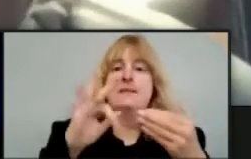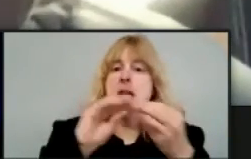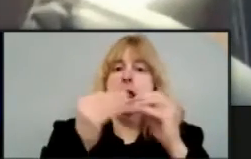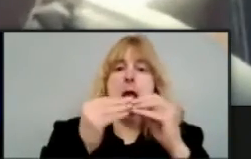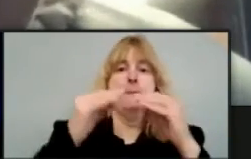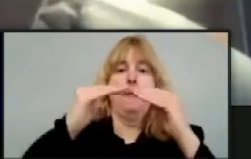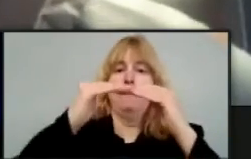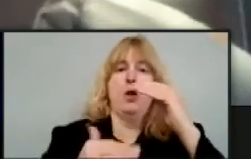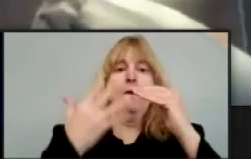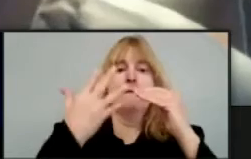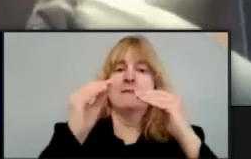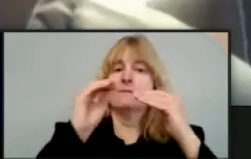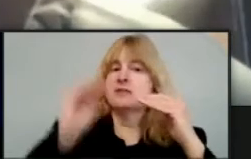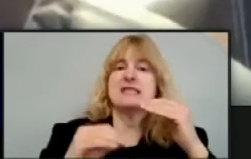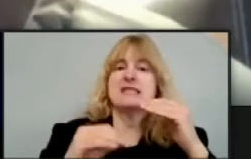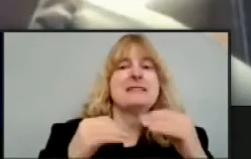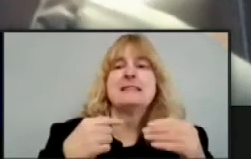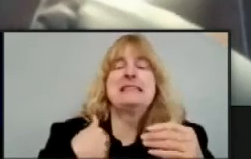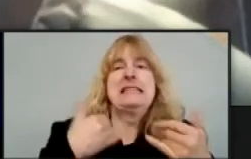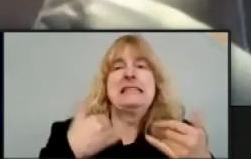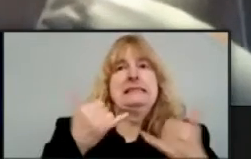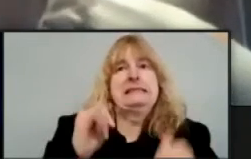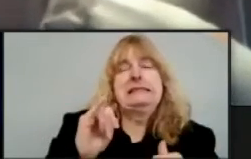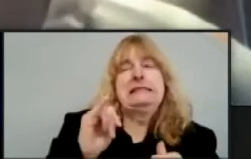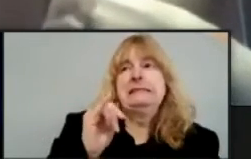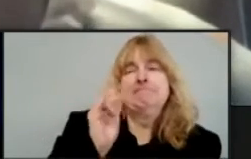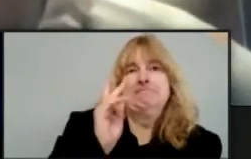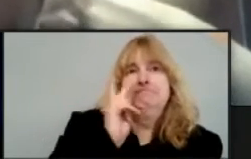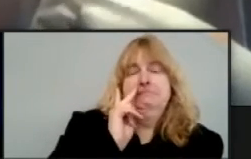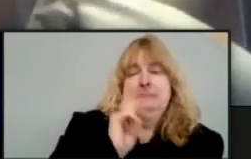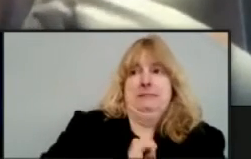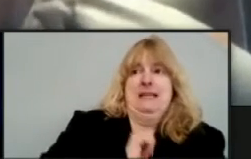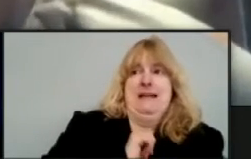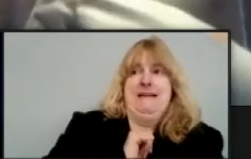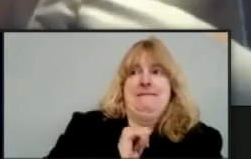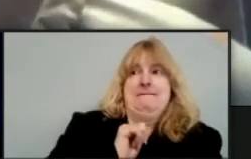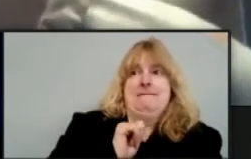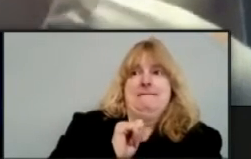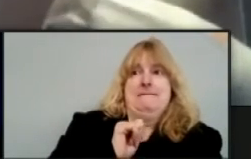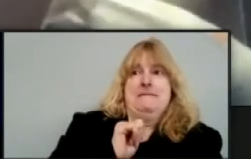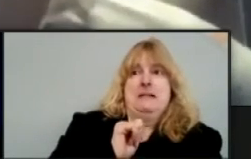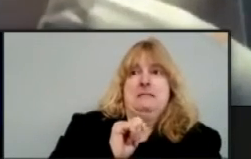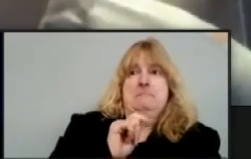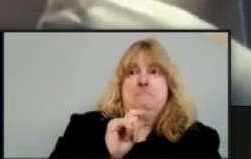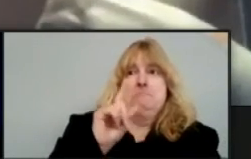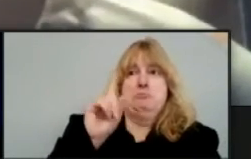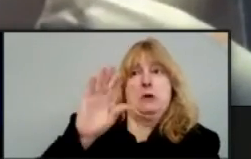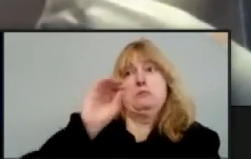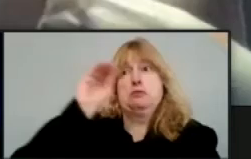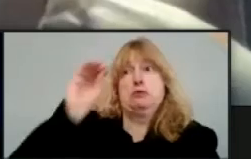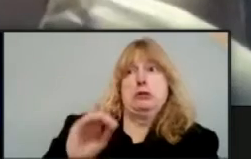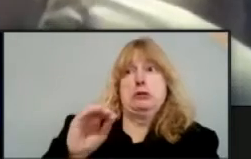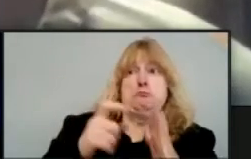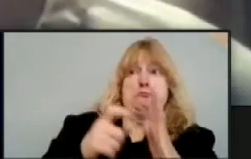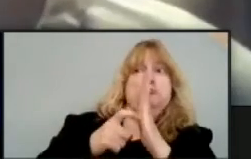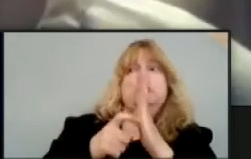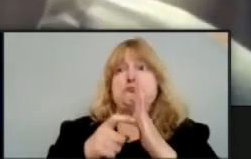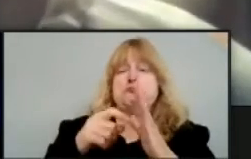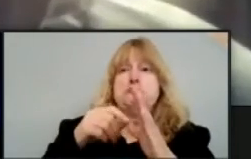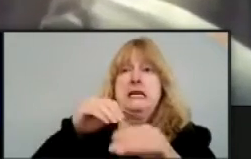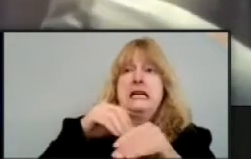And I honestly don't see myself doing that even in the fall, to advocate for 100% required